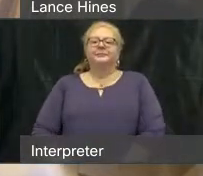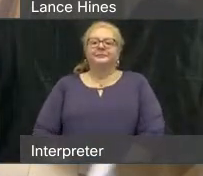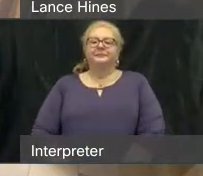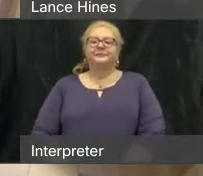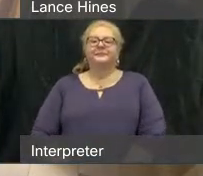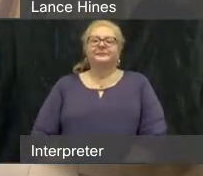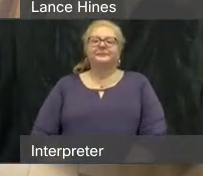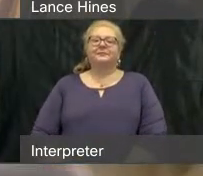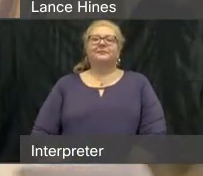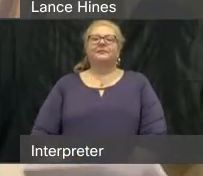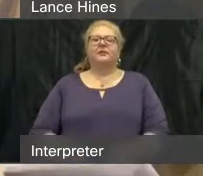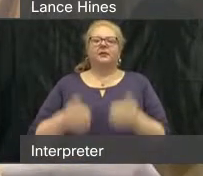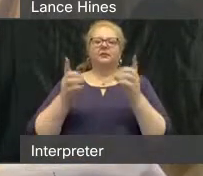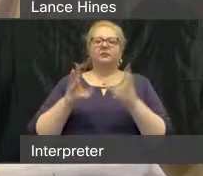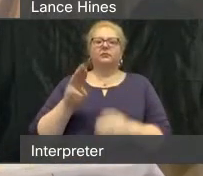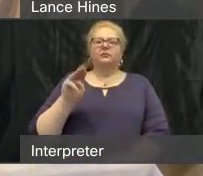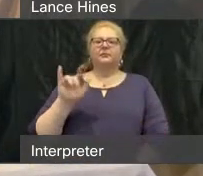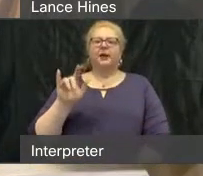Director Miller?